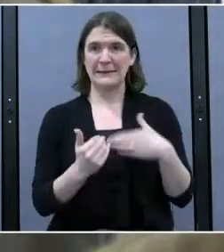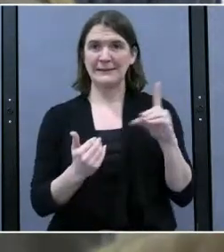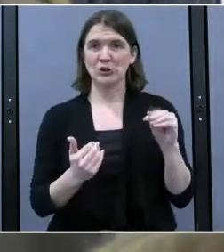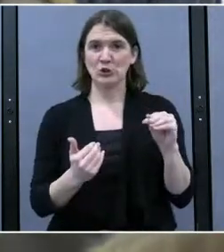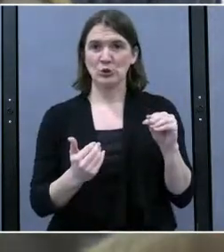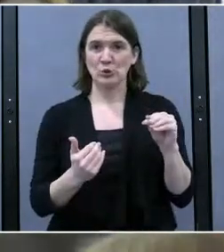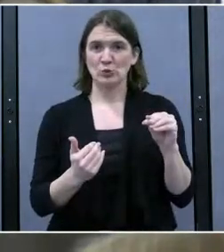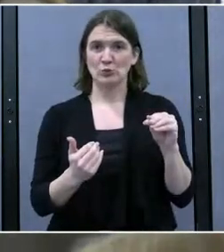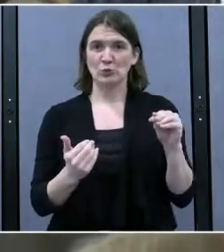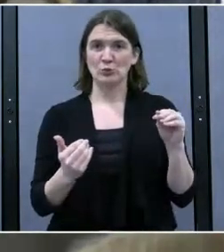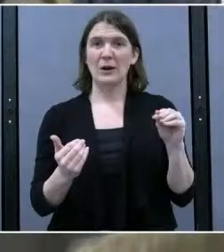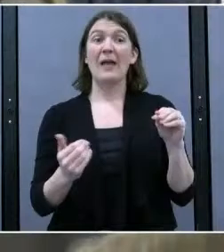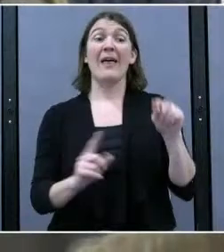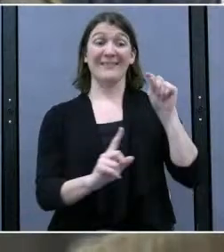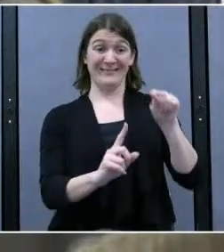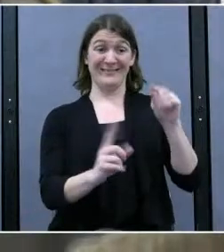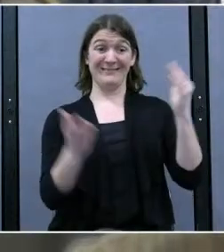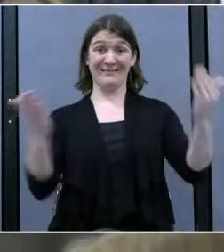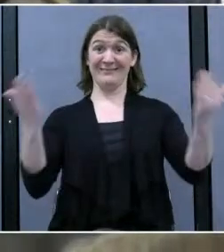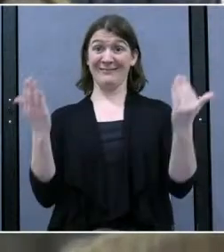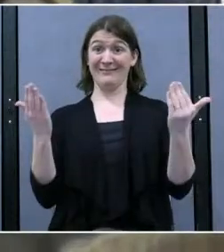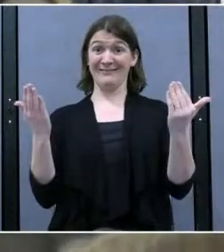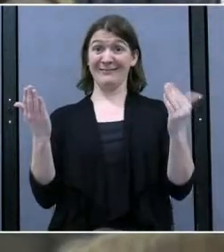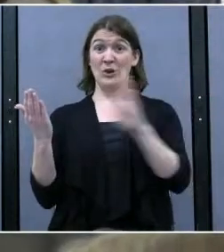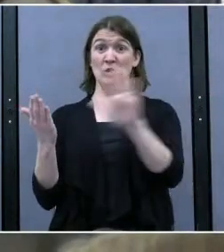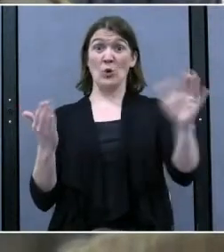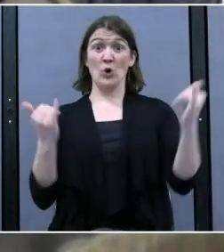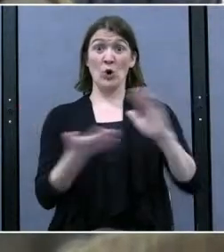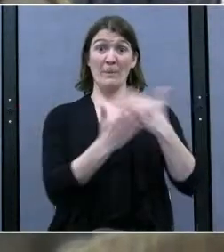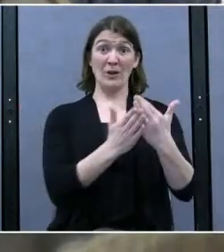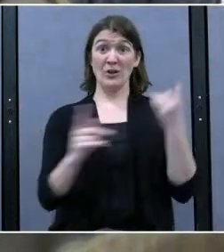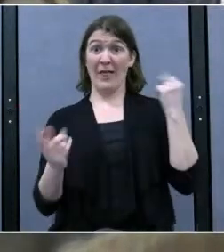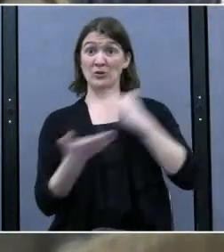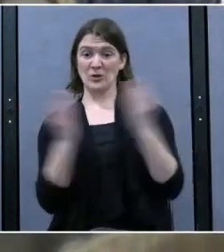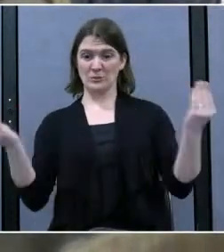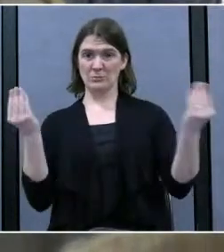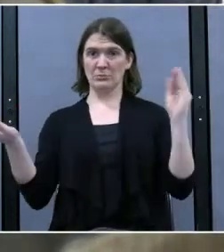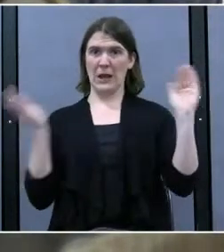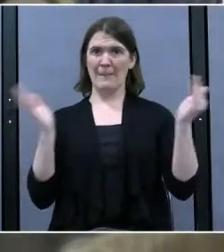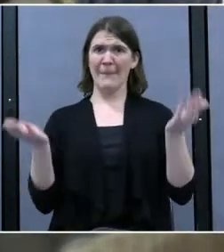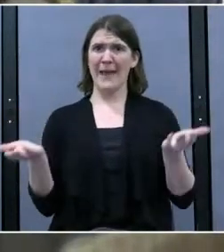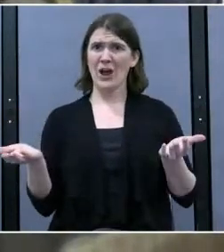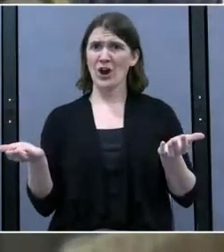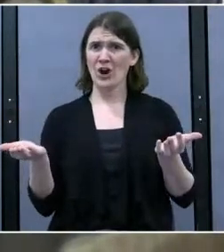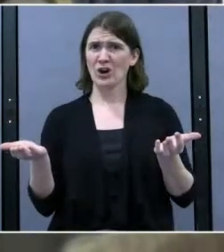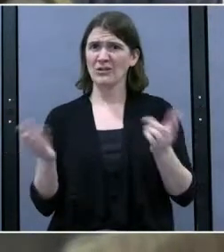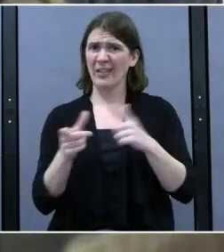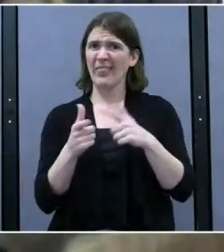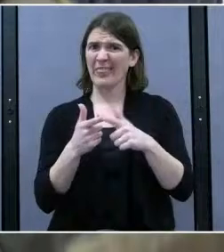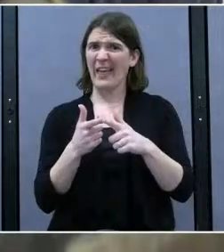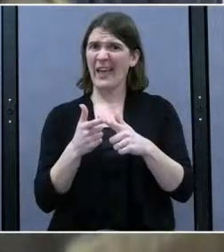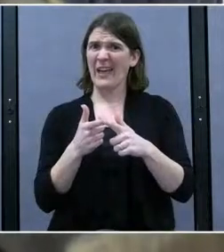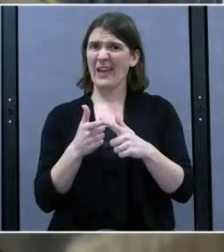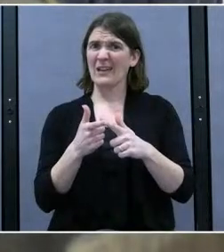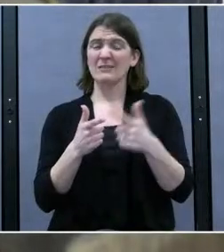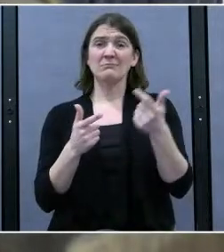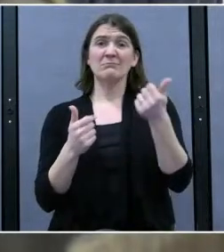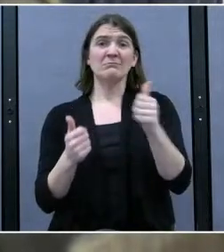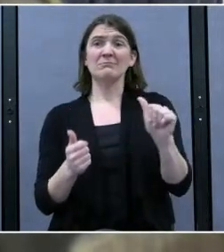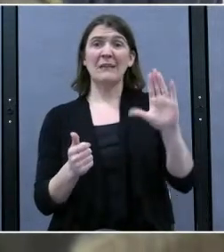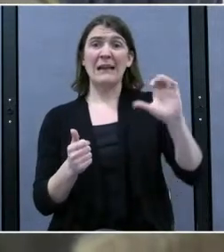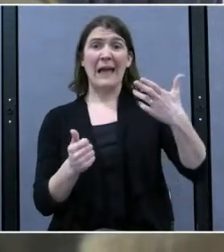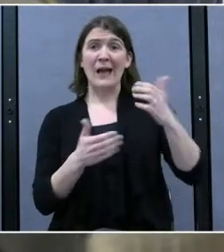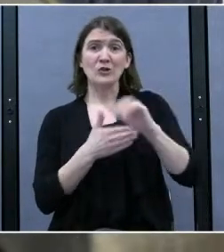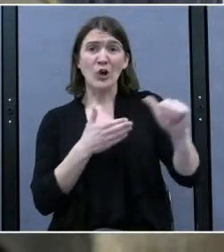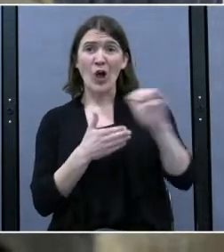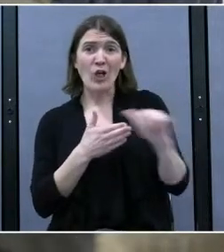then you can compare it to the percentage of your budget, so you can then take your cash